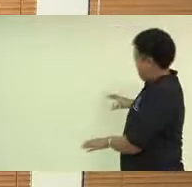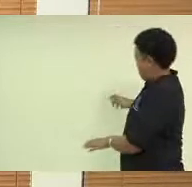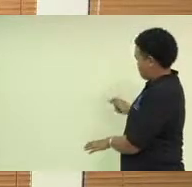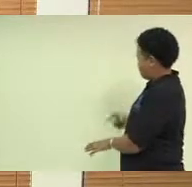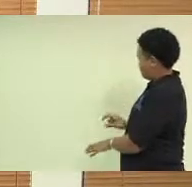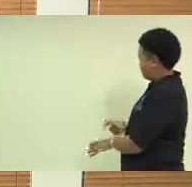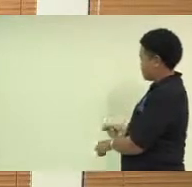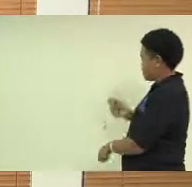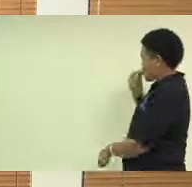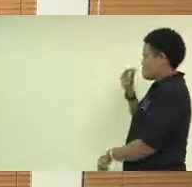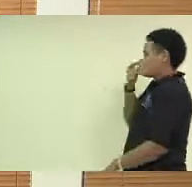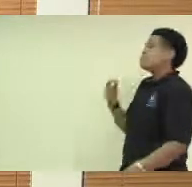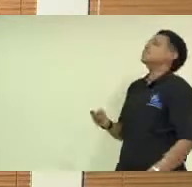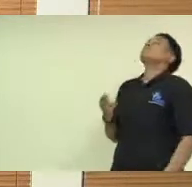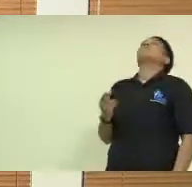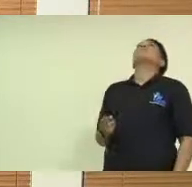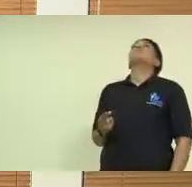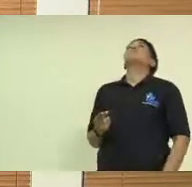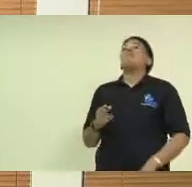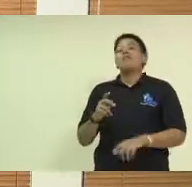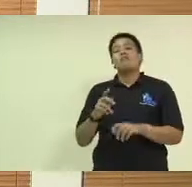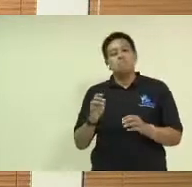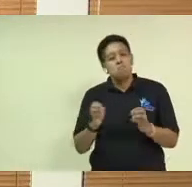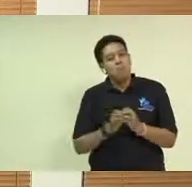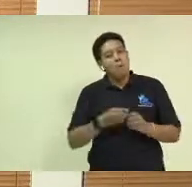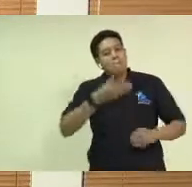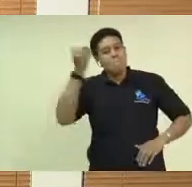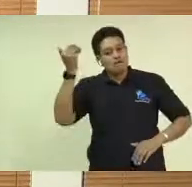be as dependent on it as before.